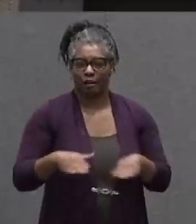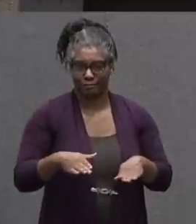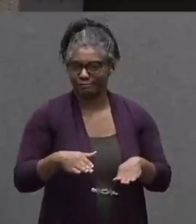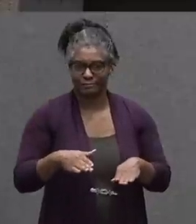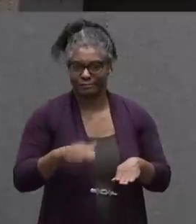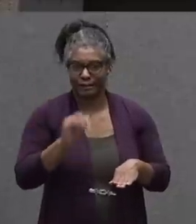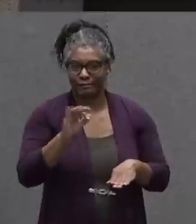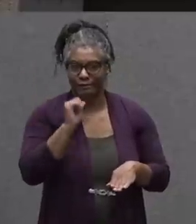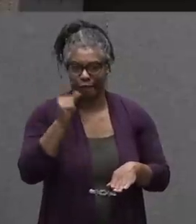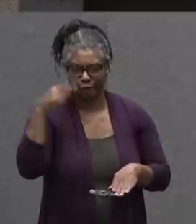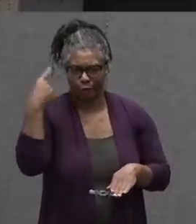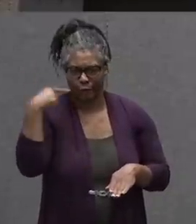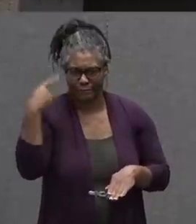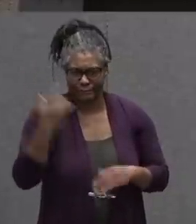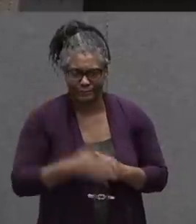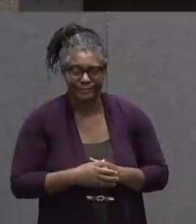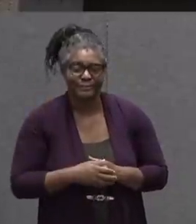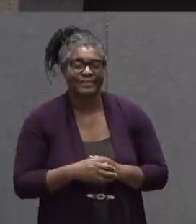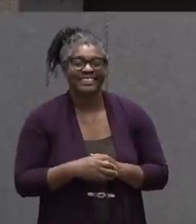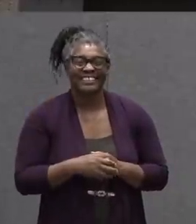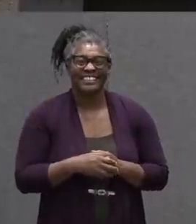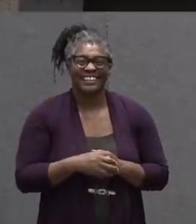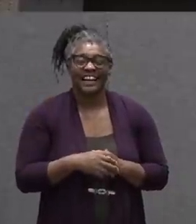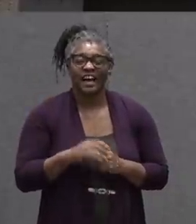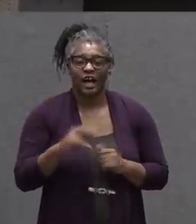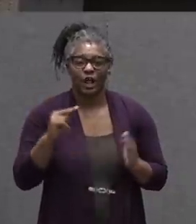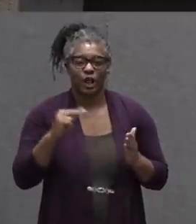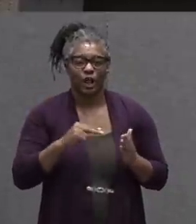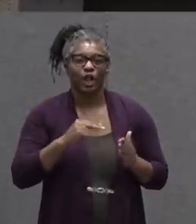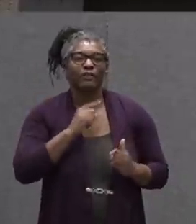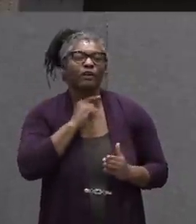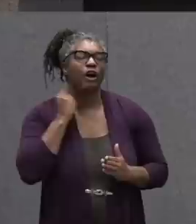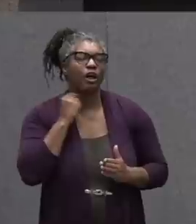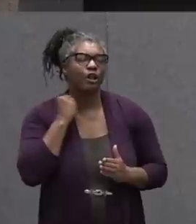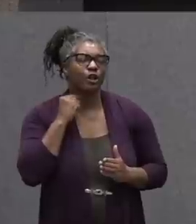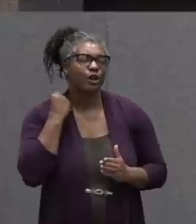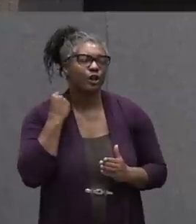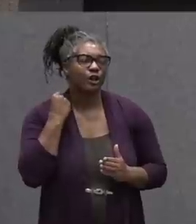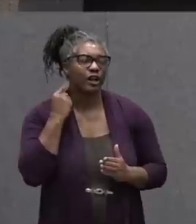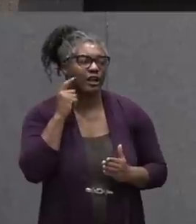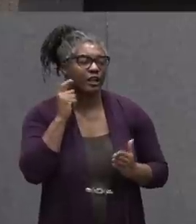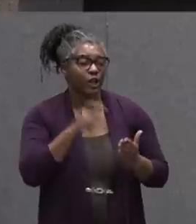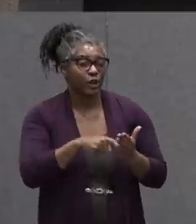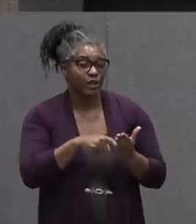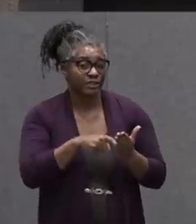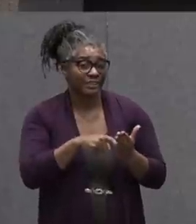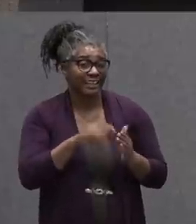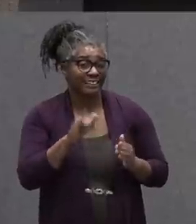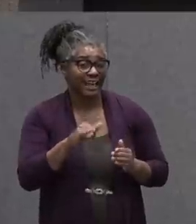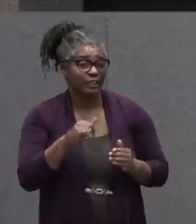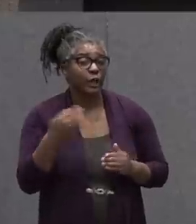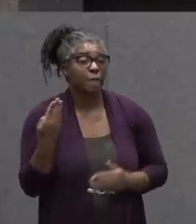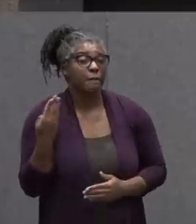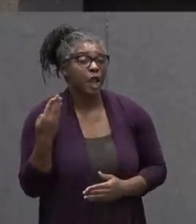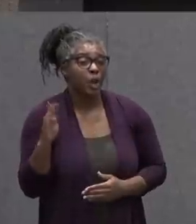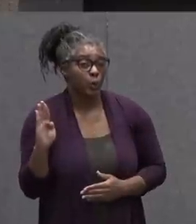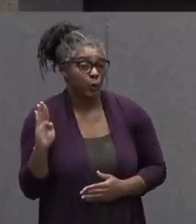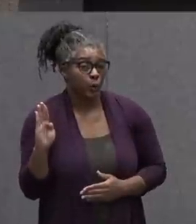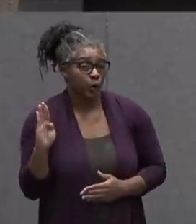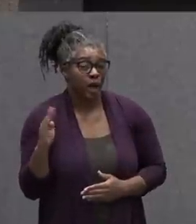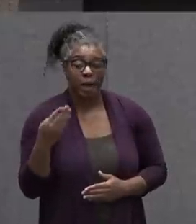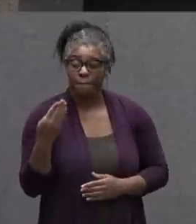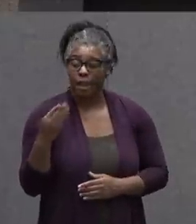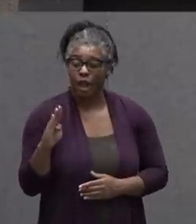at my dog's collar that I use when we go on walks, and I noticed that it's blue.